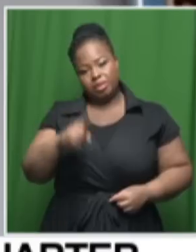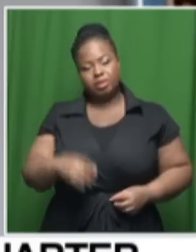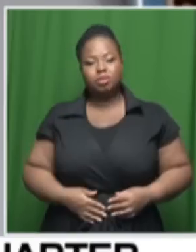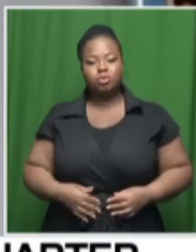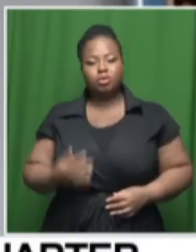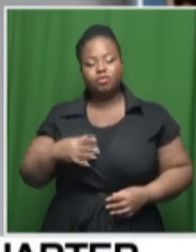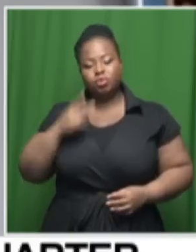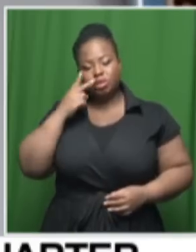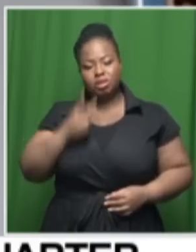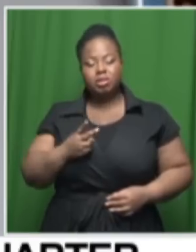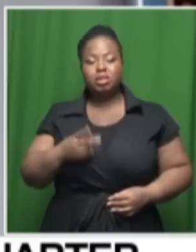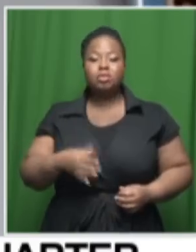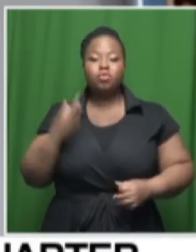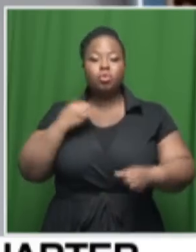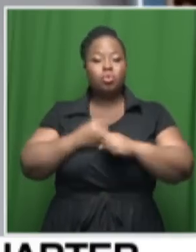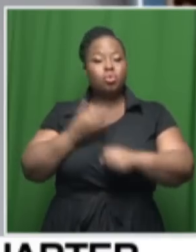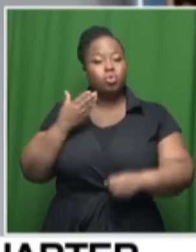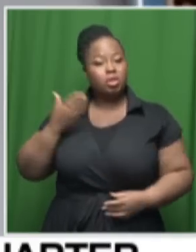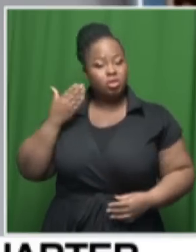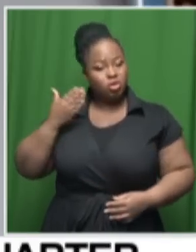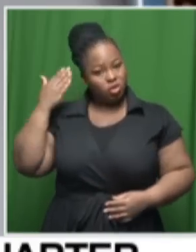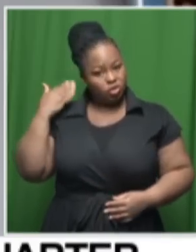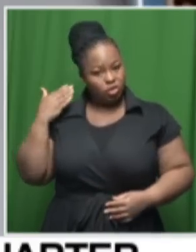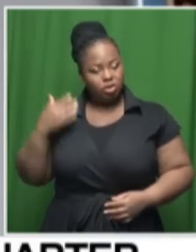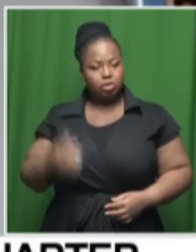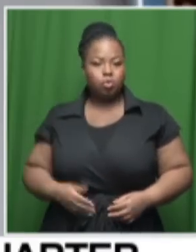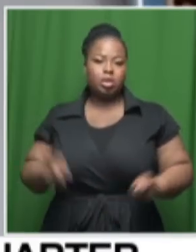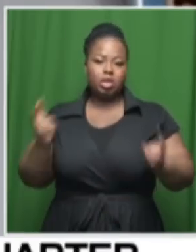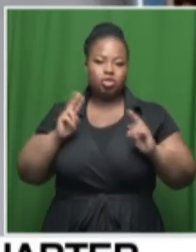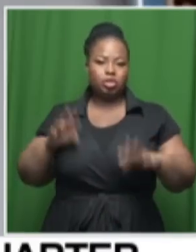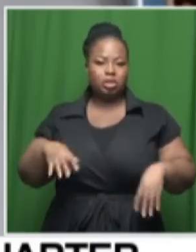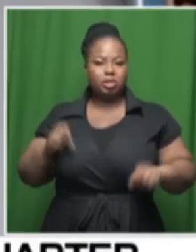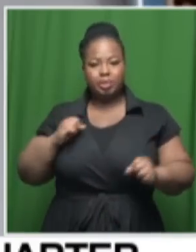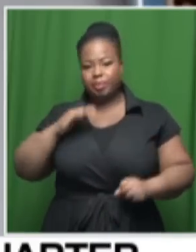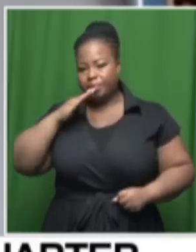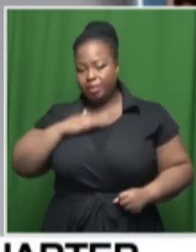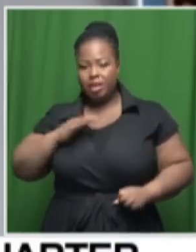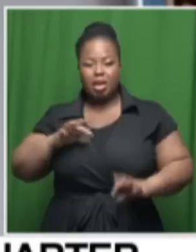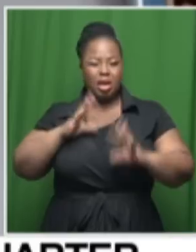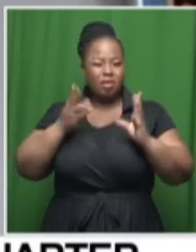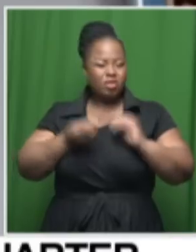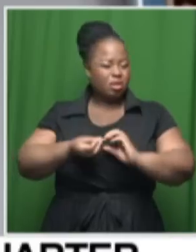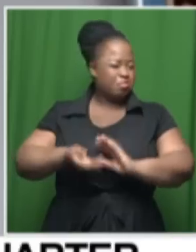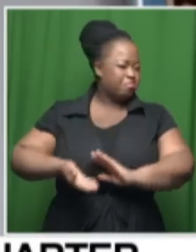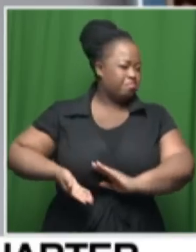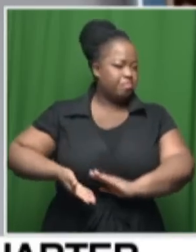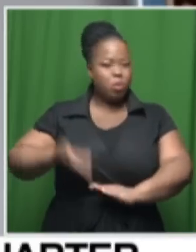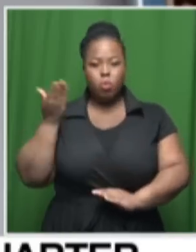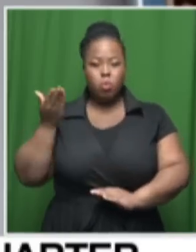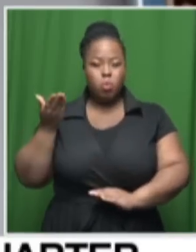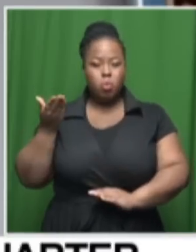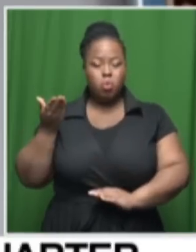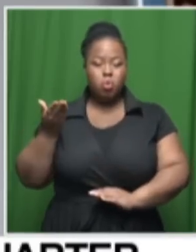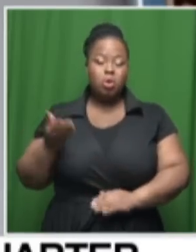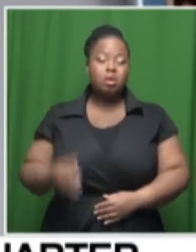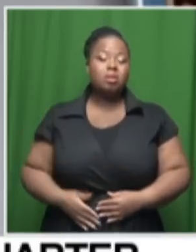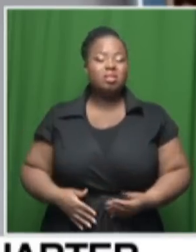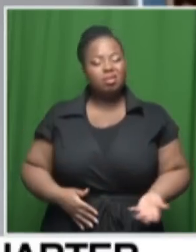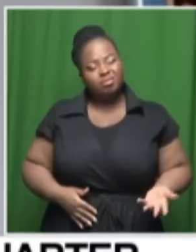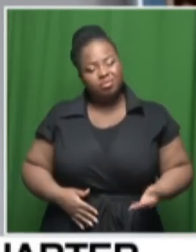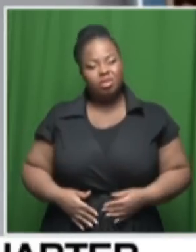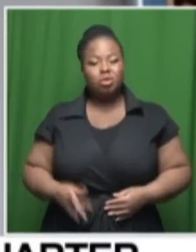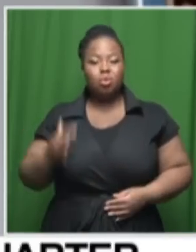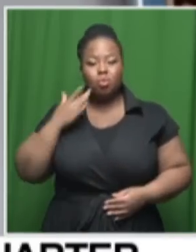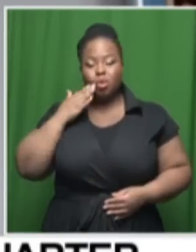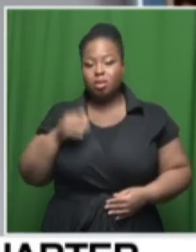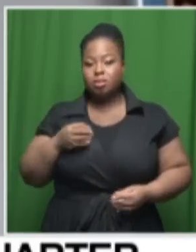over time, the past 20 years or so, we had a lack of electricity and electricity prices went up sharply, as we all know. And